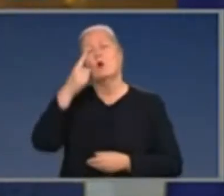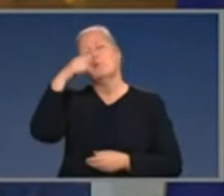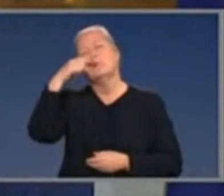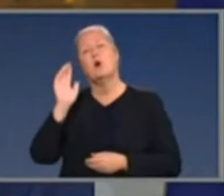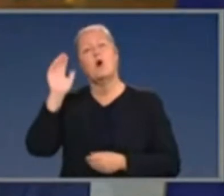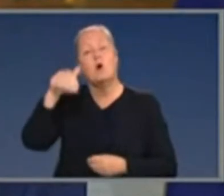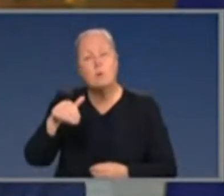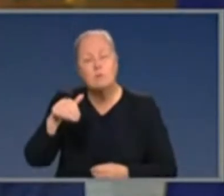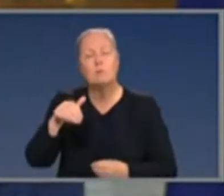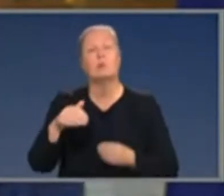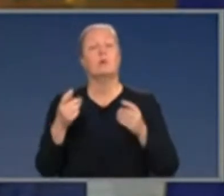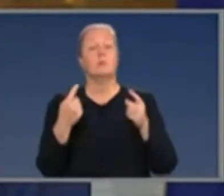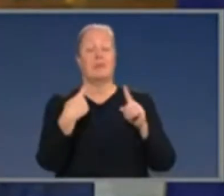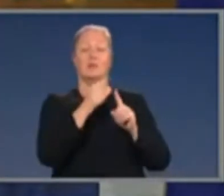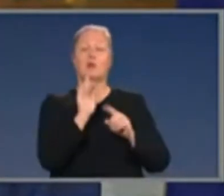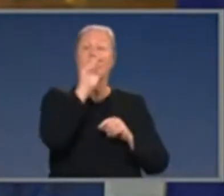home care,